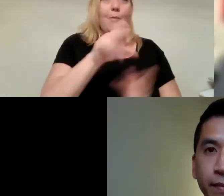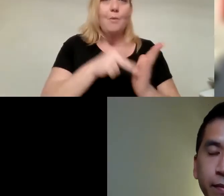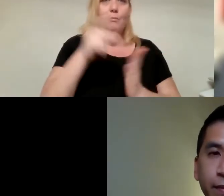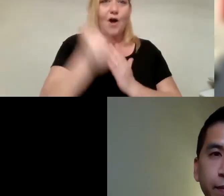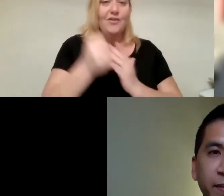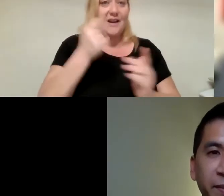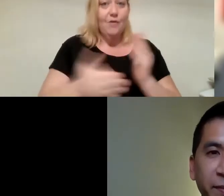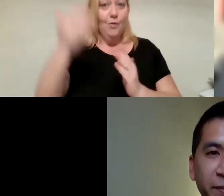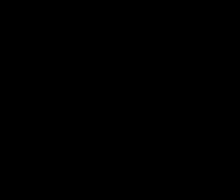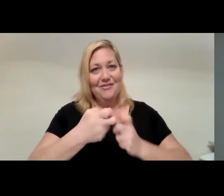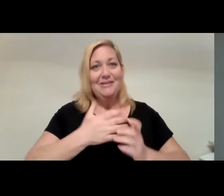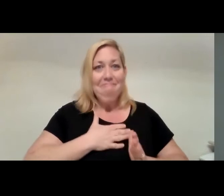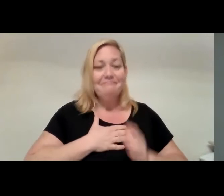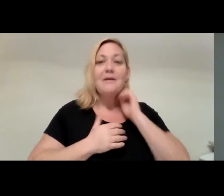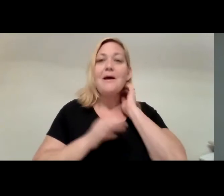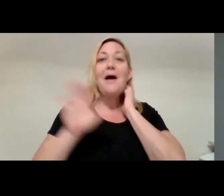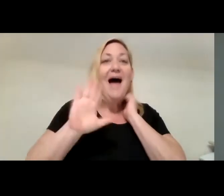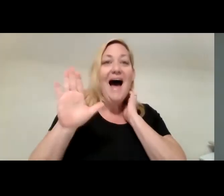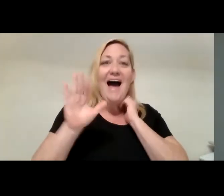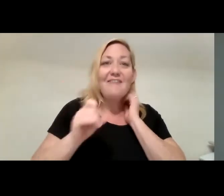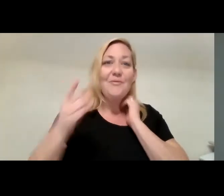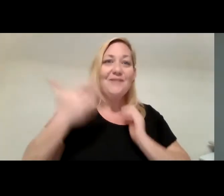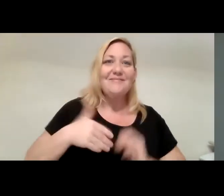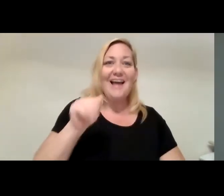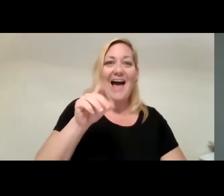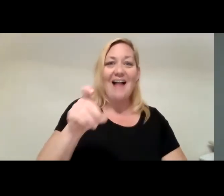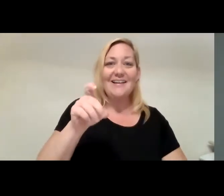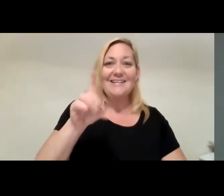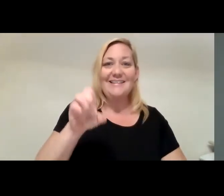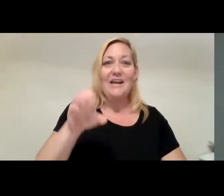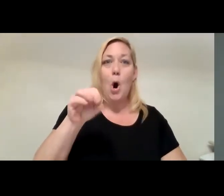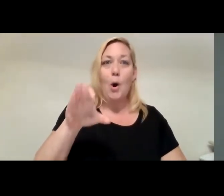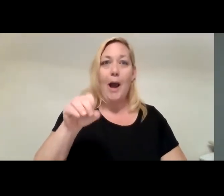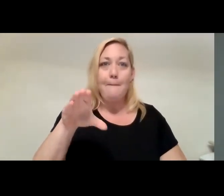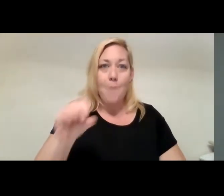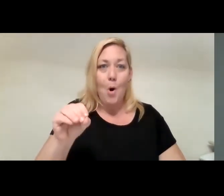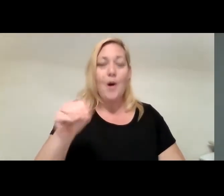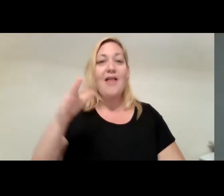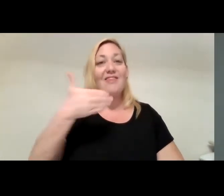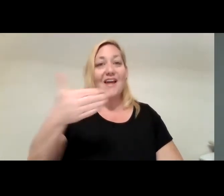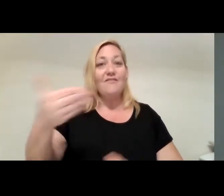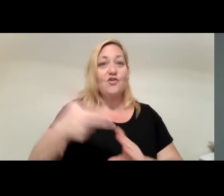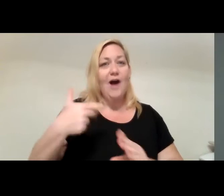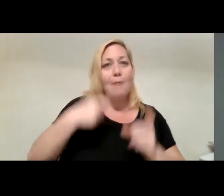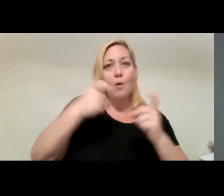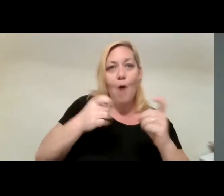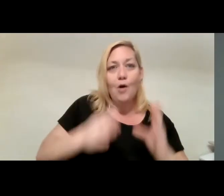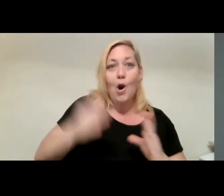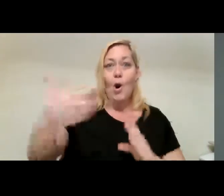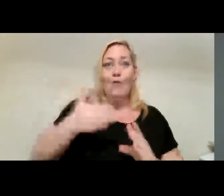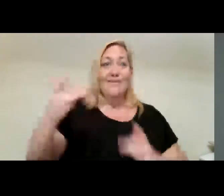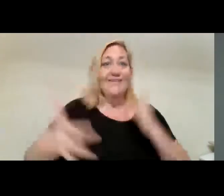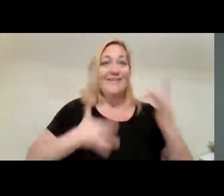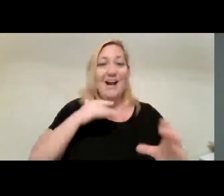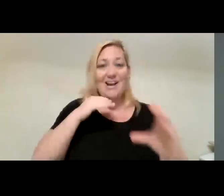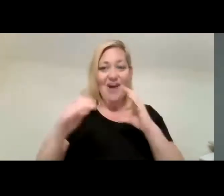Everyone, Alex. Hey everyone, Alex de Ocampo here. Thank you for joining us today. I'm going to be your moderator and a host of this exciting